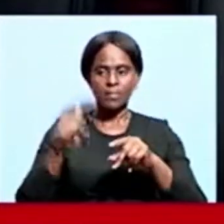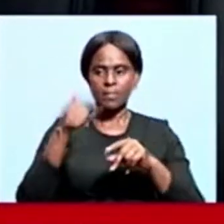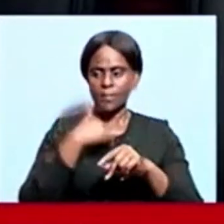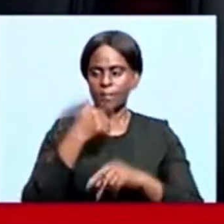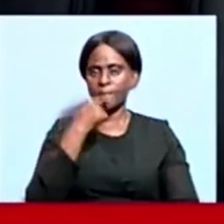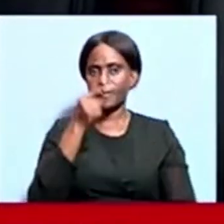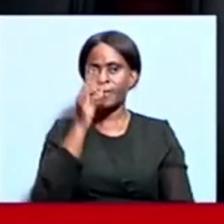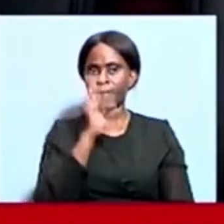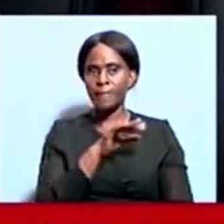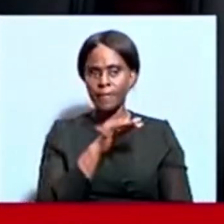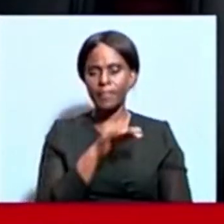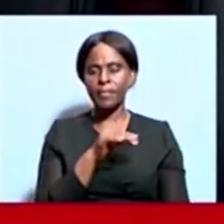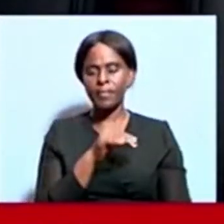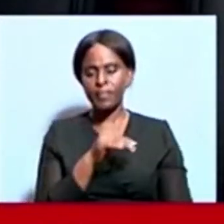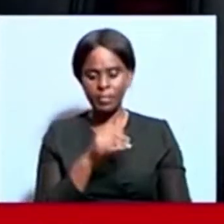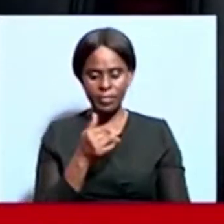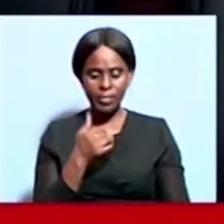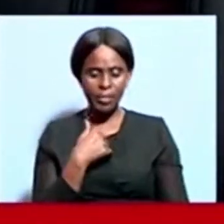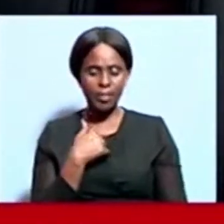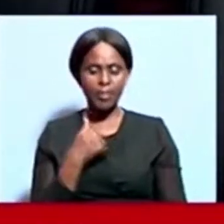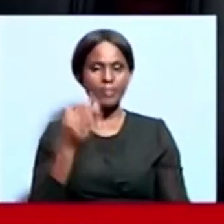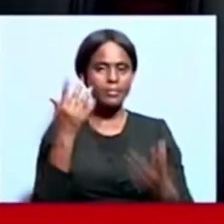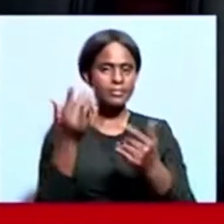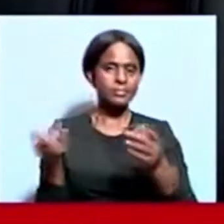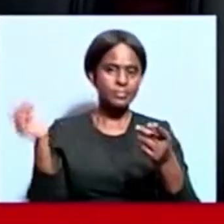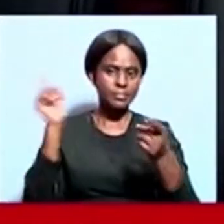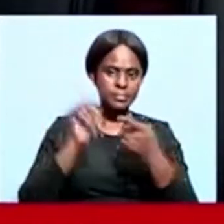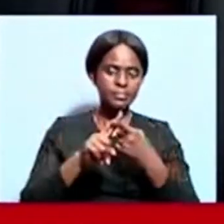said he has to wait